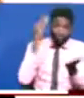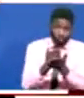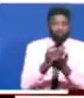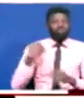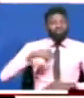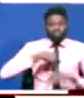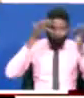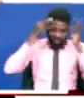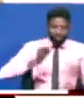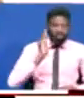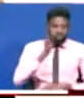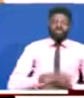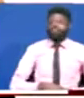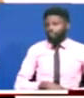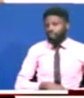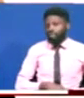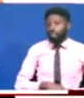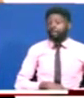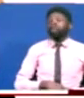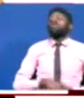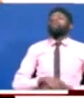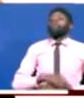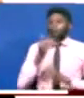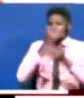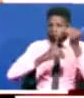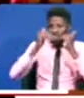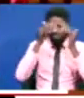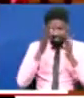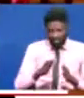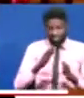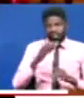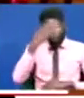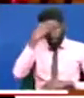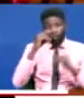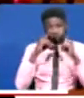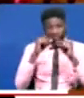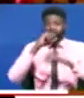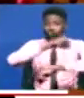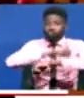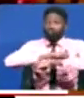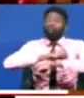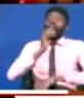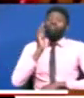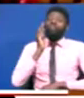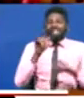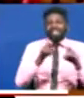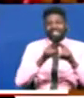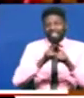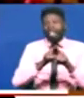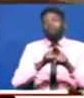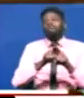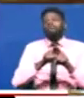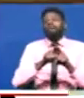Professor Magoha projected that schools will cover for the lost time in the next 4 weeks, as the second term is slotted to end on